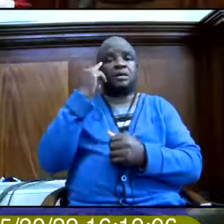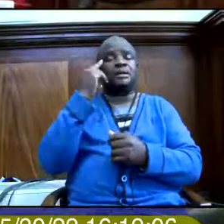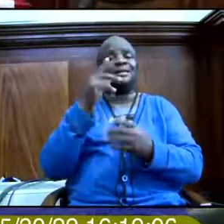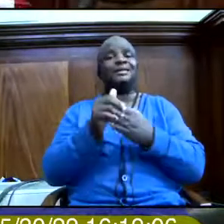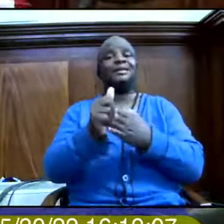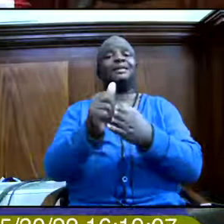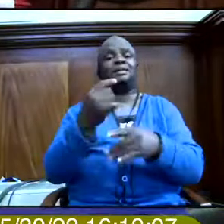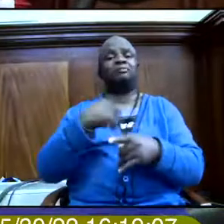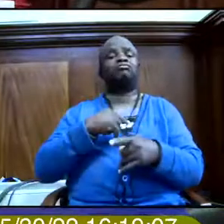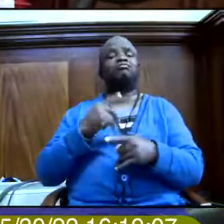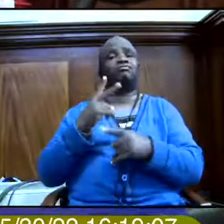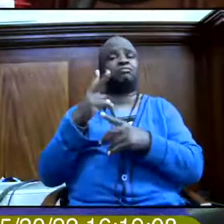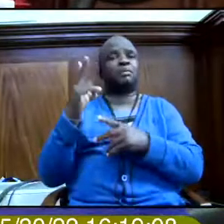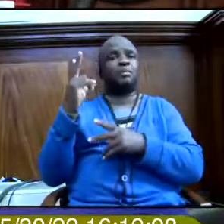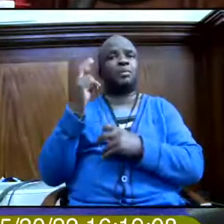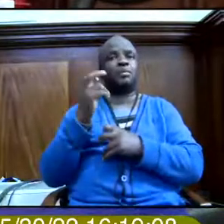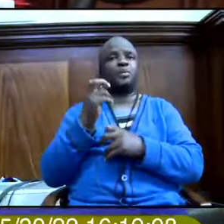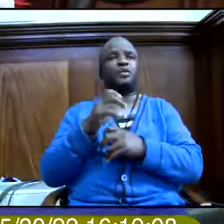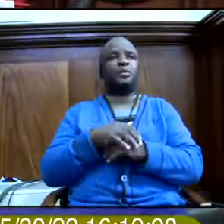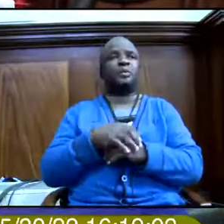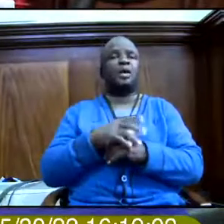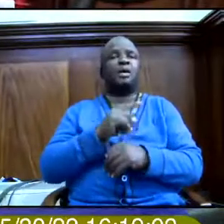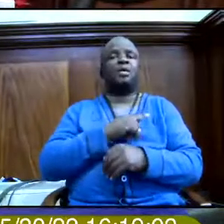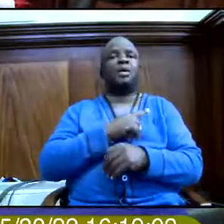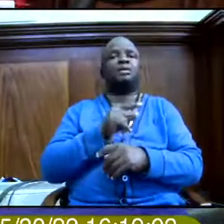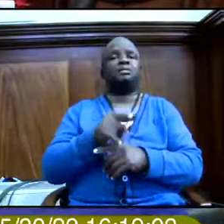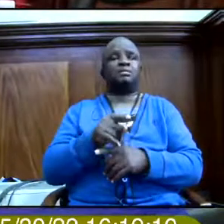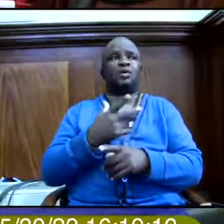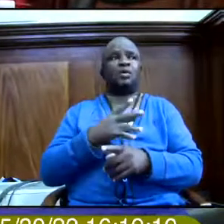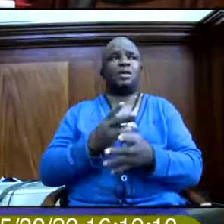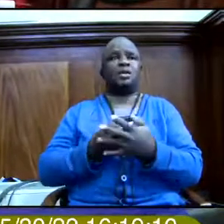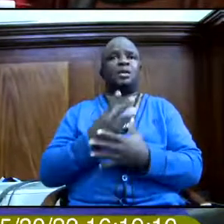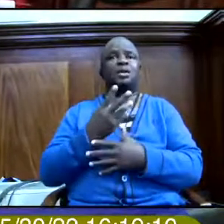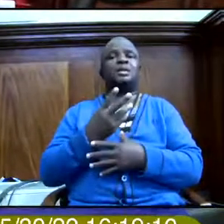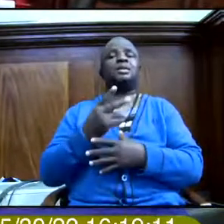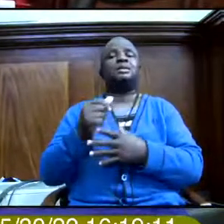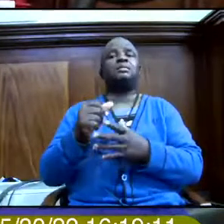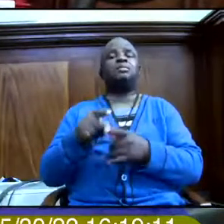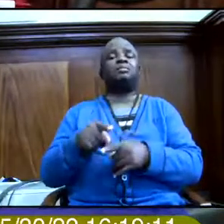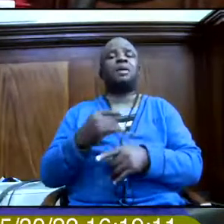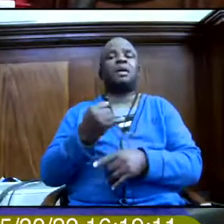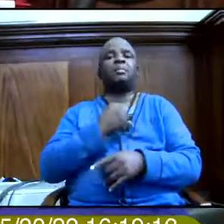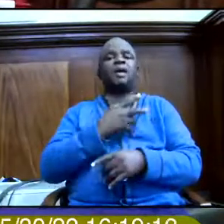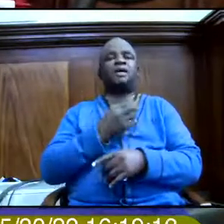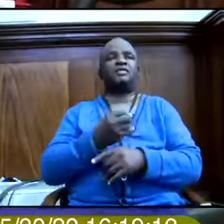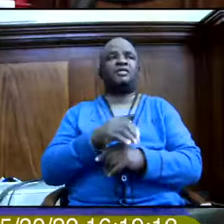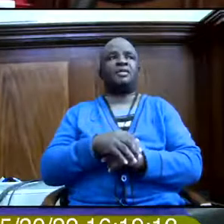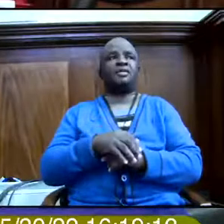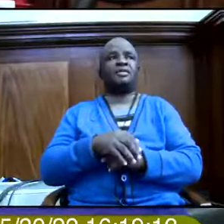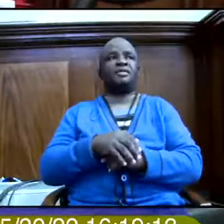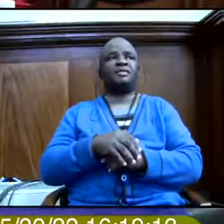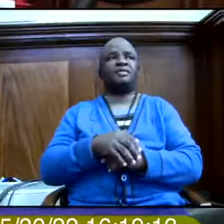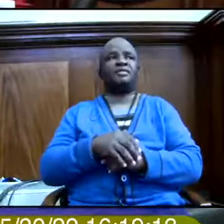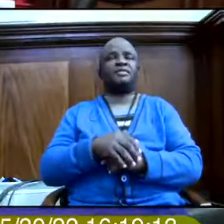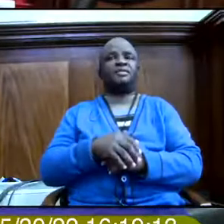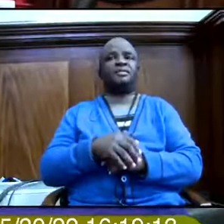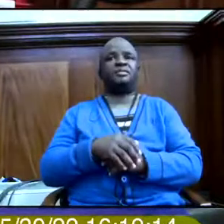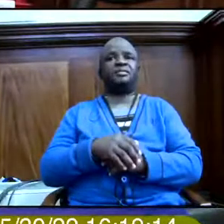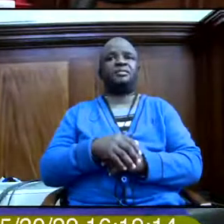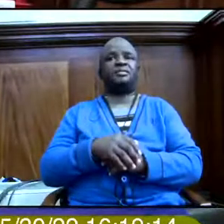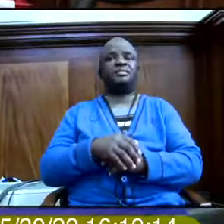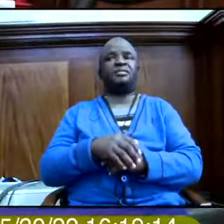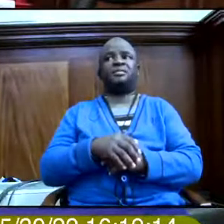carefully to what i'm going to express because it's indeed a very painful chapter that i'm going to open